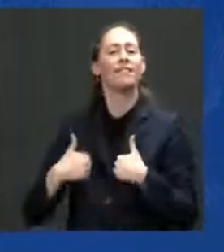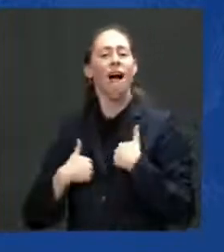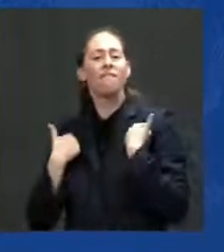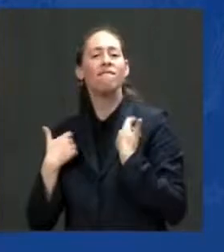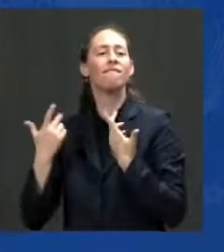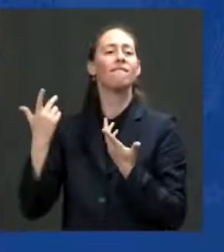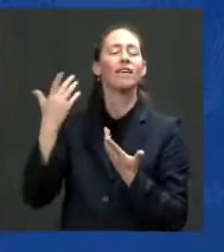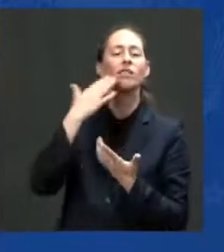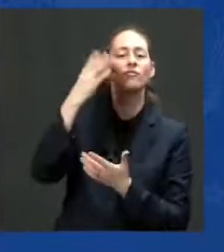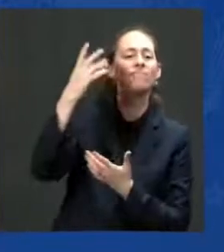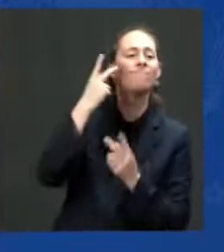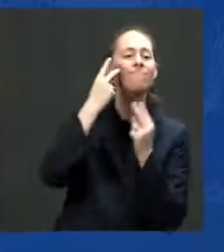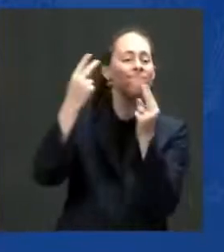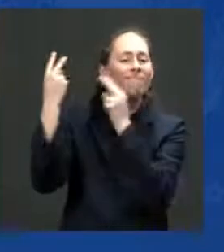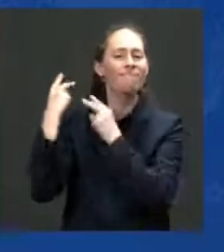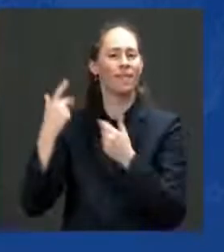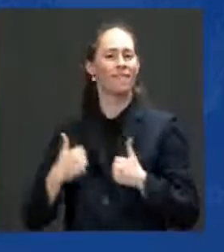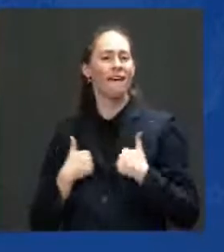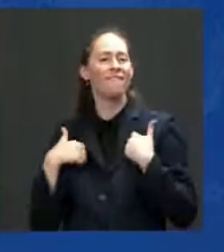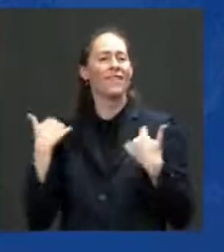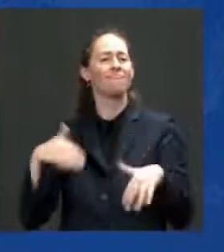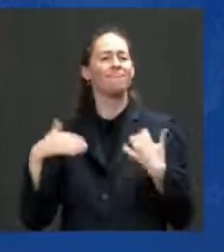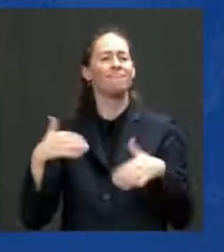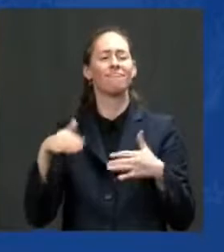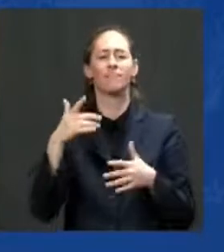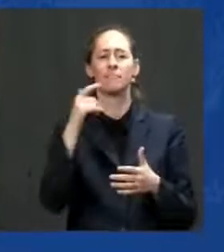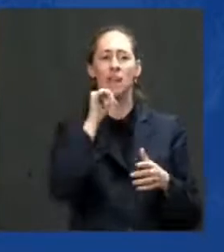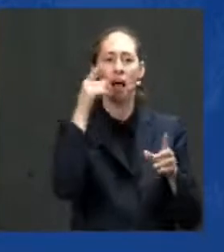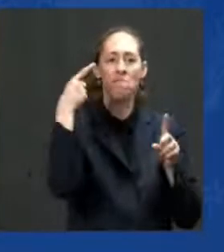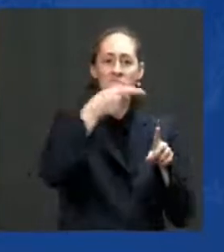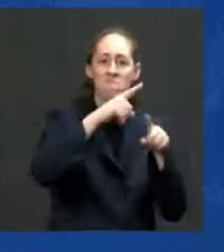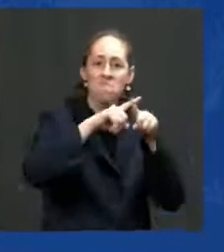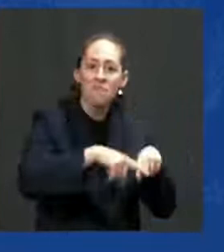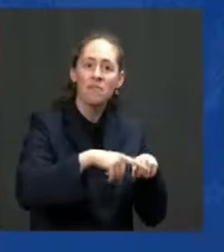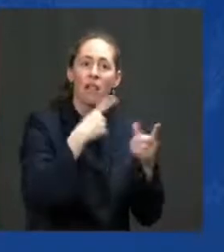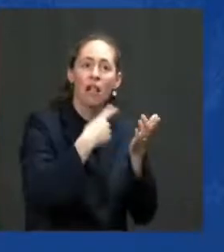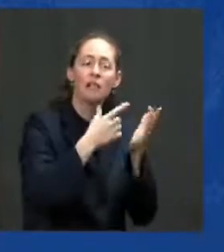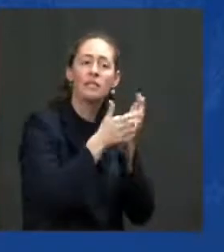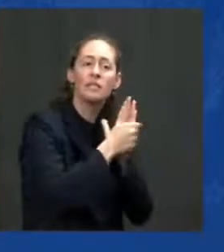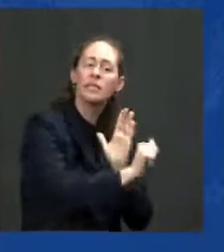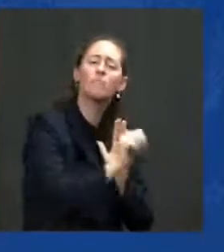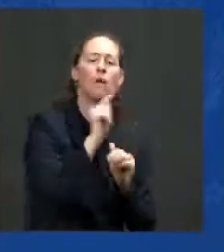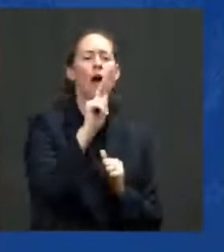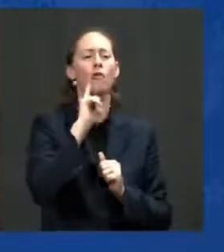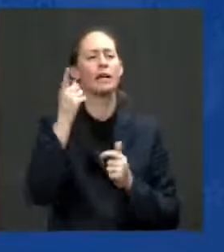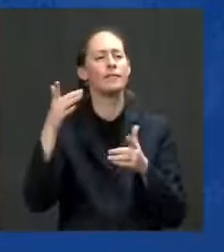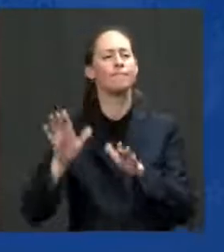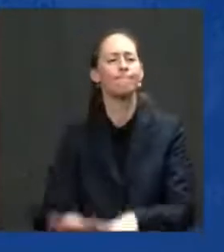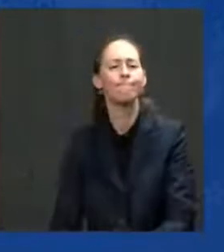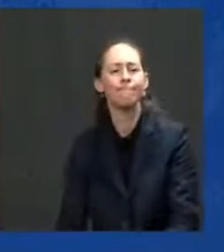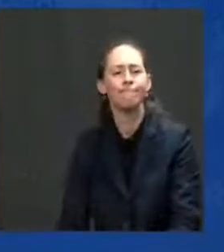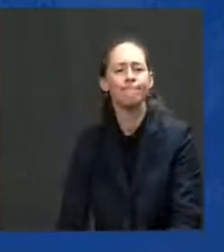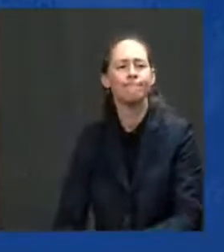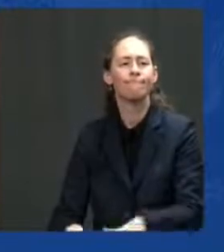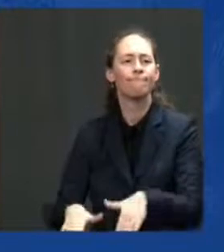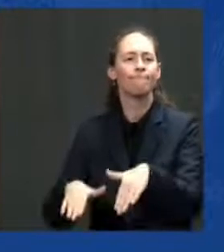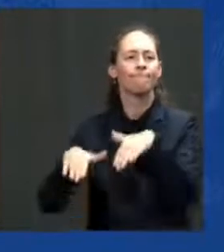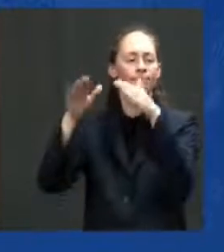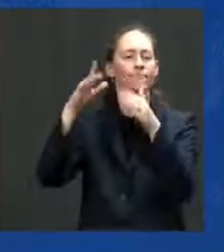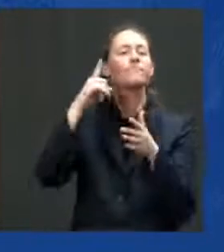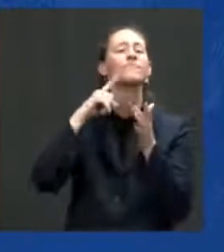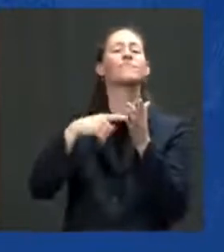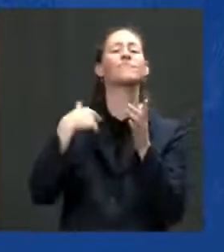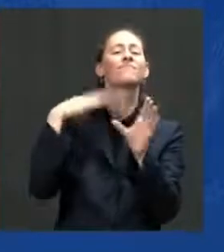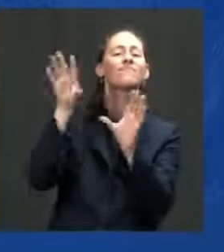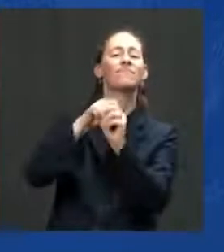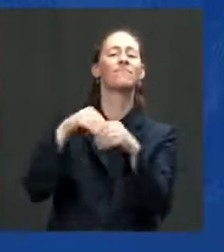anywhere near anybody on my stage. Started in grade school, playing in CYO League. I'll never forget getting knocked out when I was in